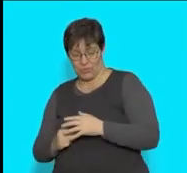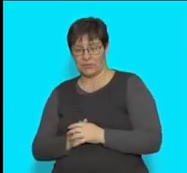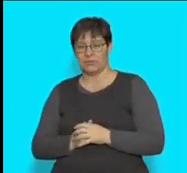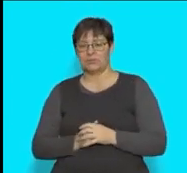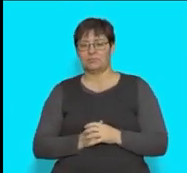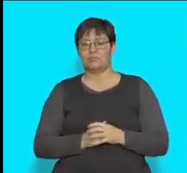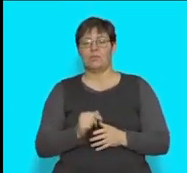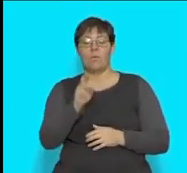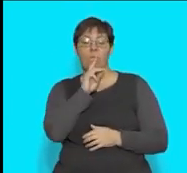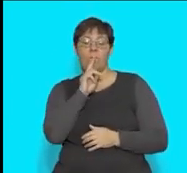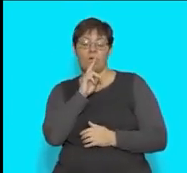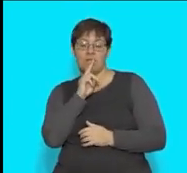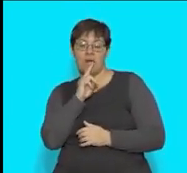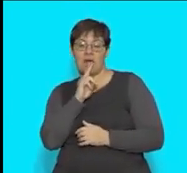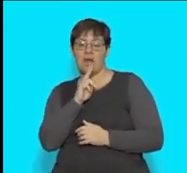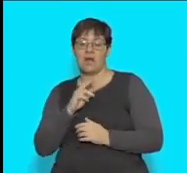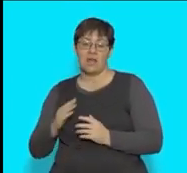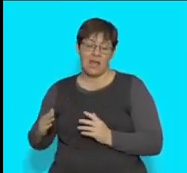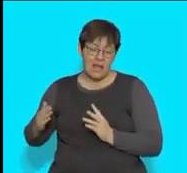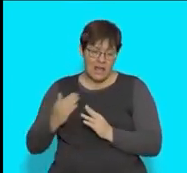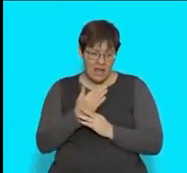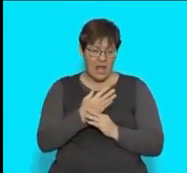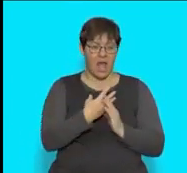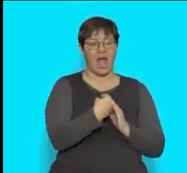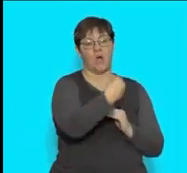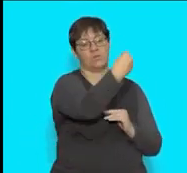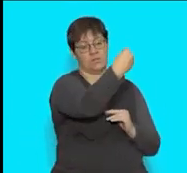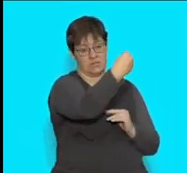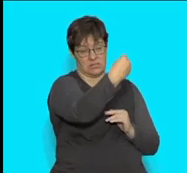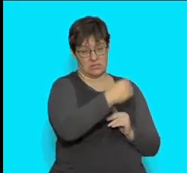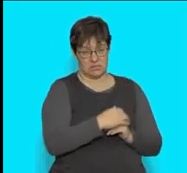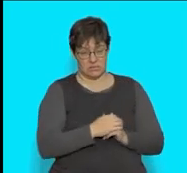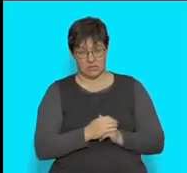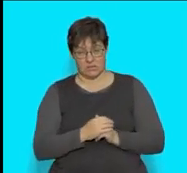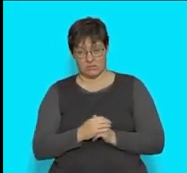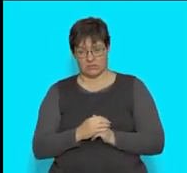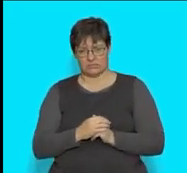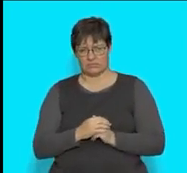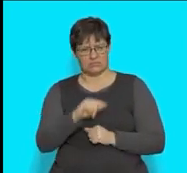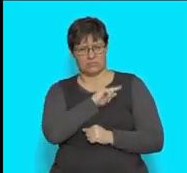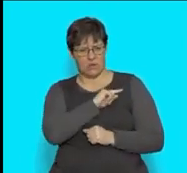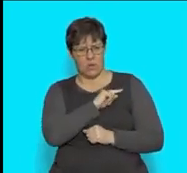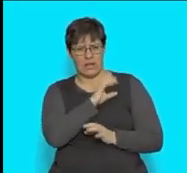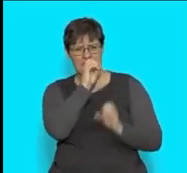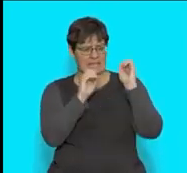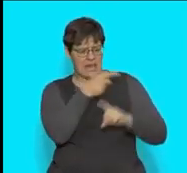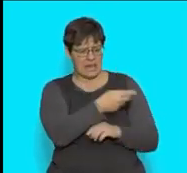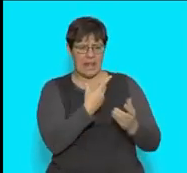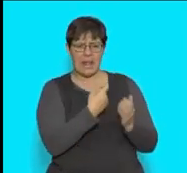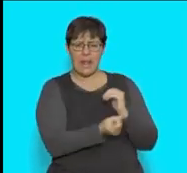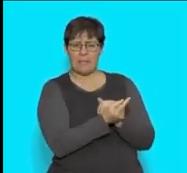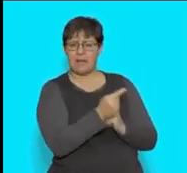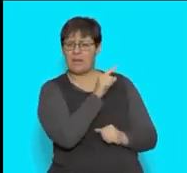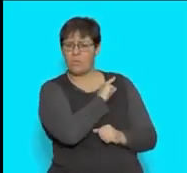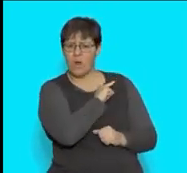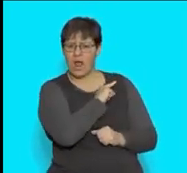So water moves out of the interstitial fluid. So what happens to these cells over here?